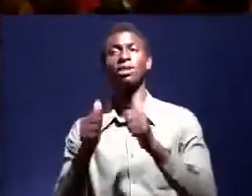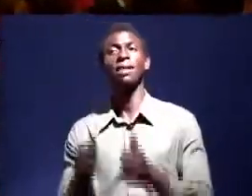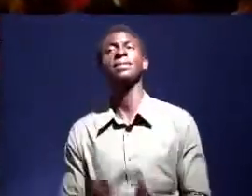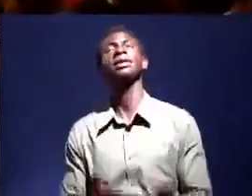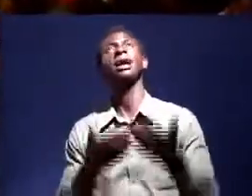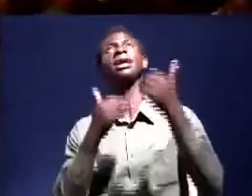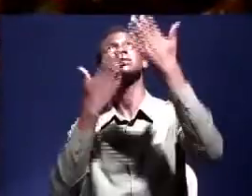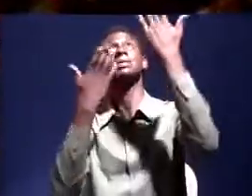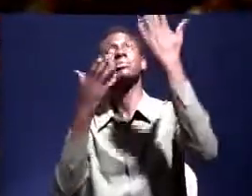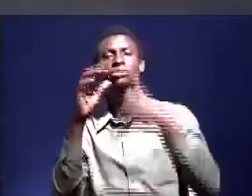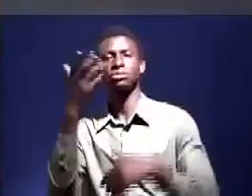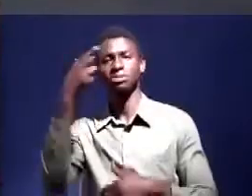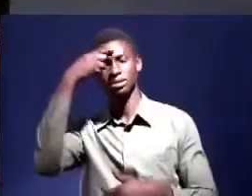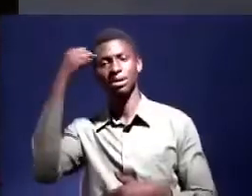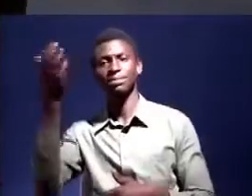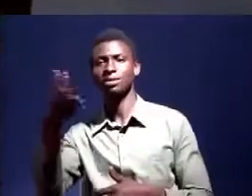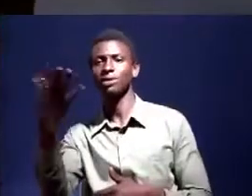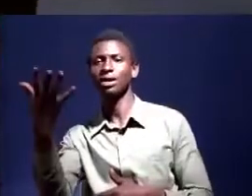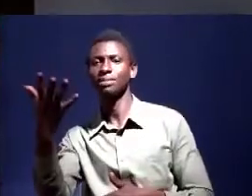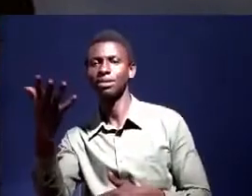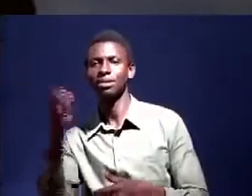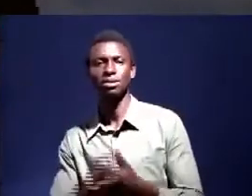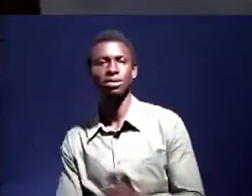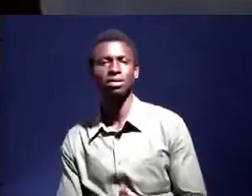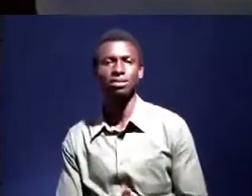you the Holy Spirit at baptism?